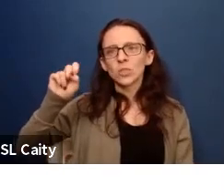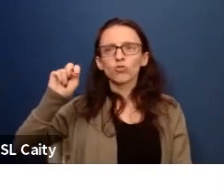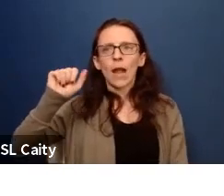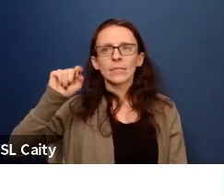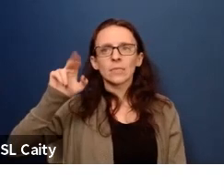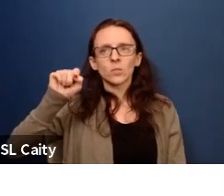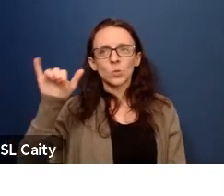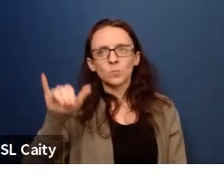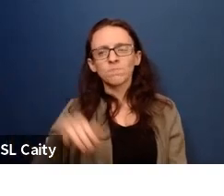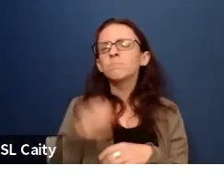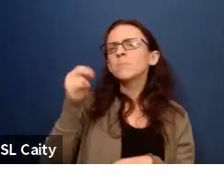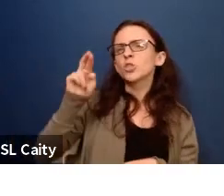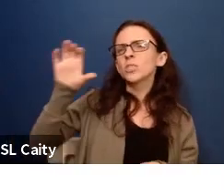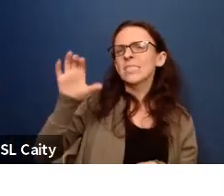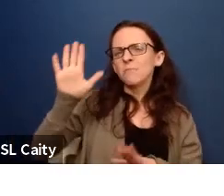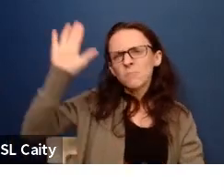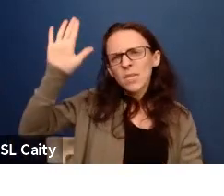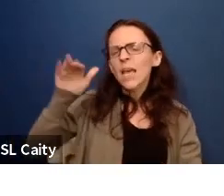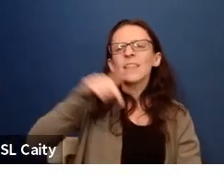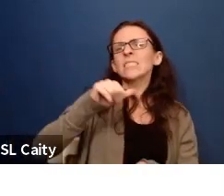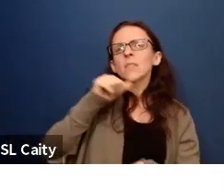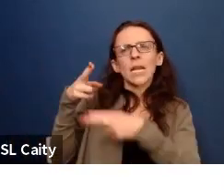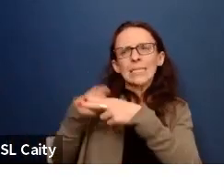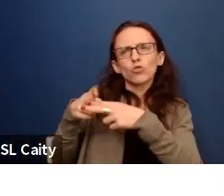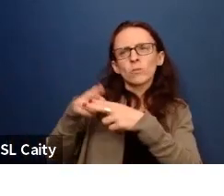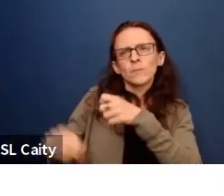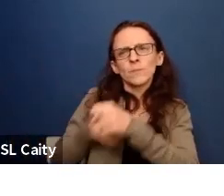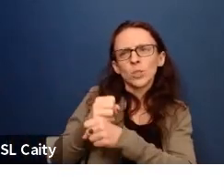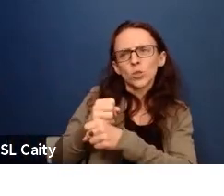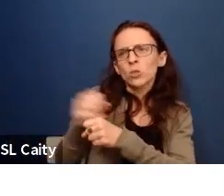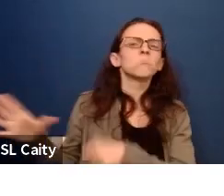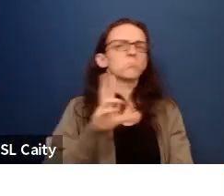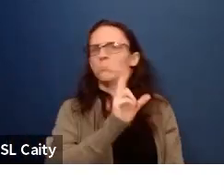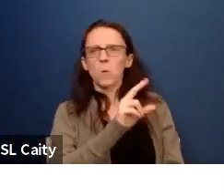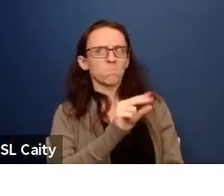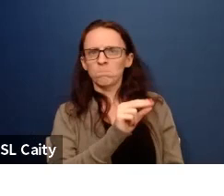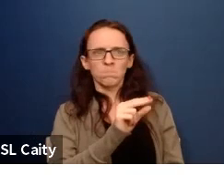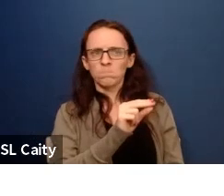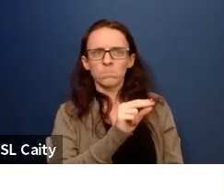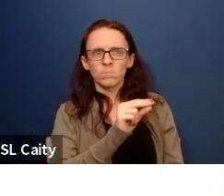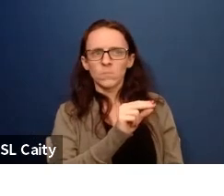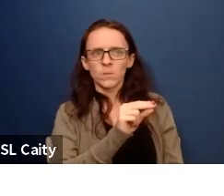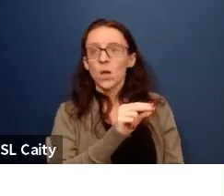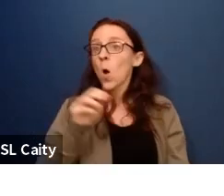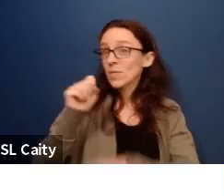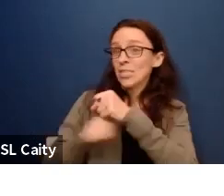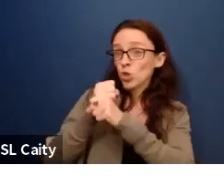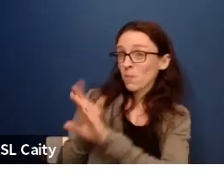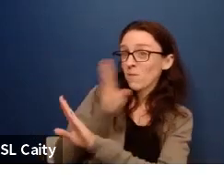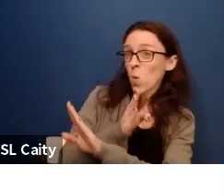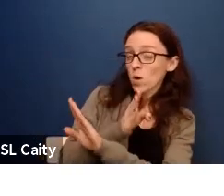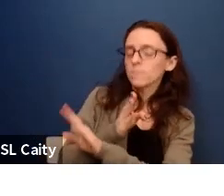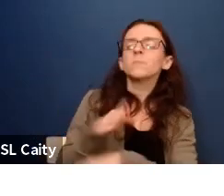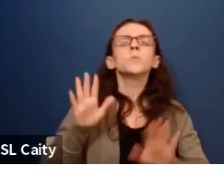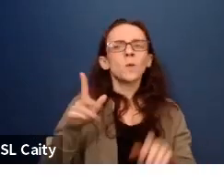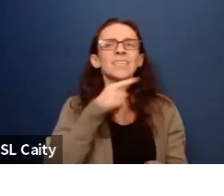this is not the interim year, is it? No, it's the year. So these are The year students, before. students